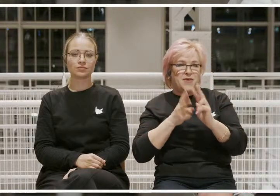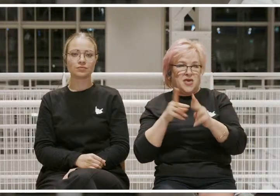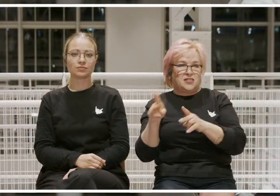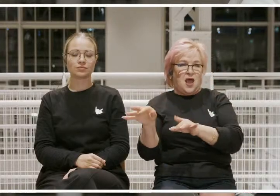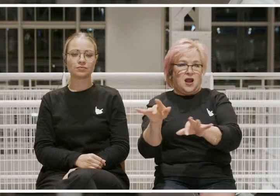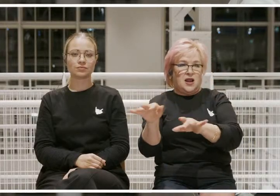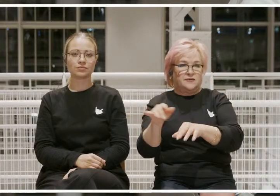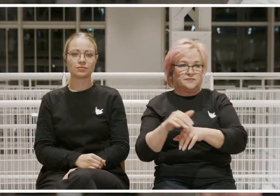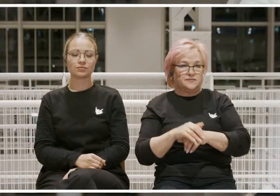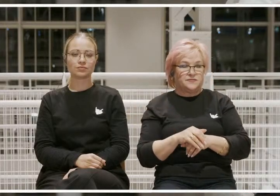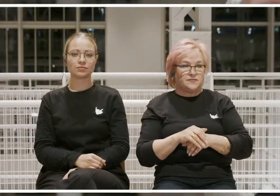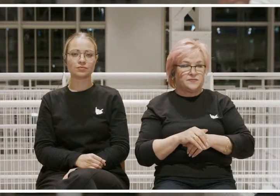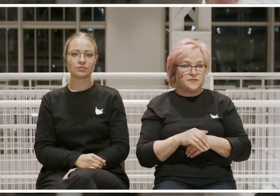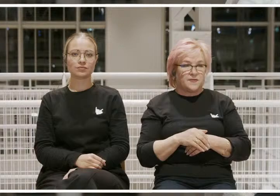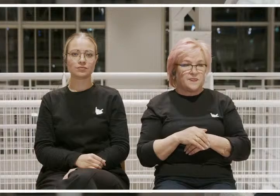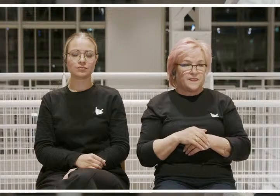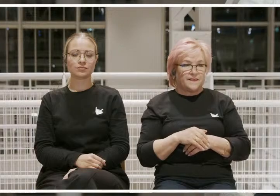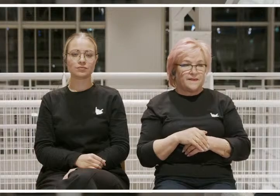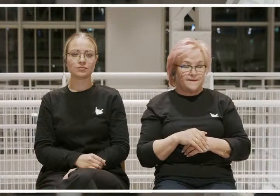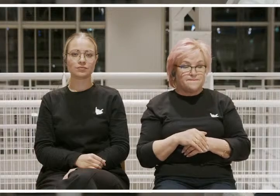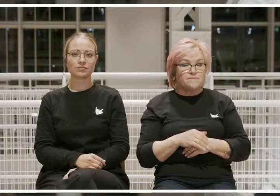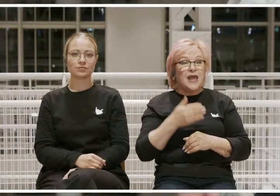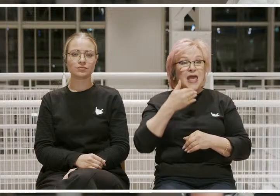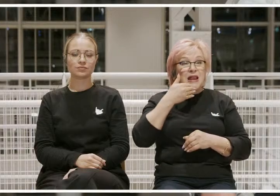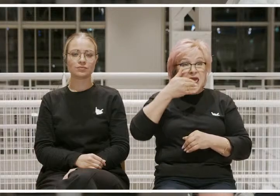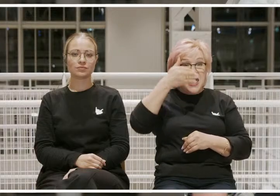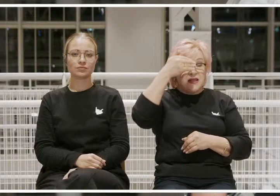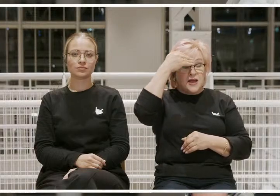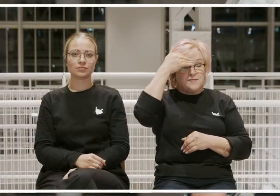Biennial, because it takes place in